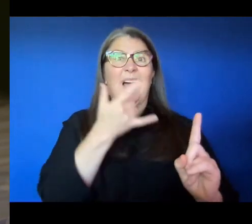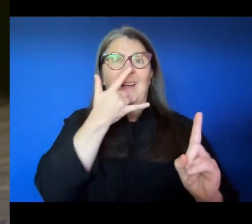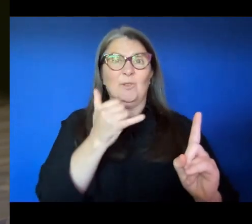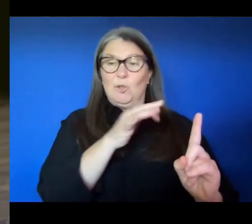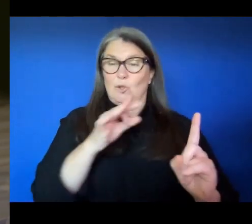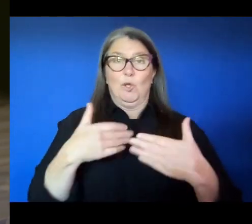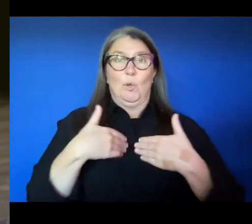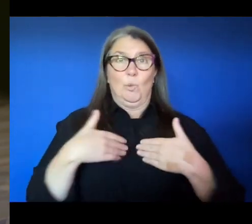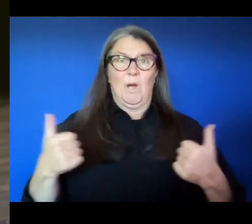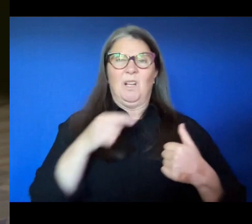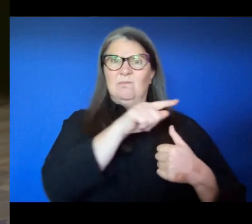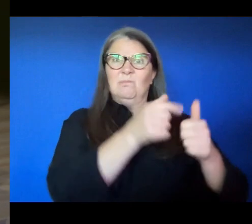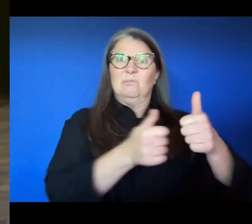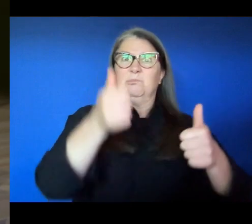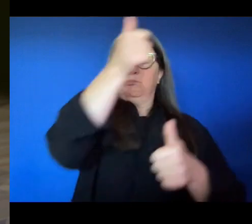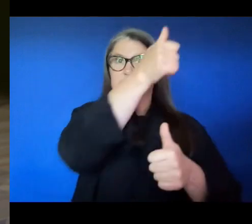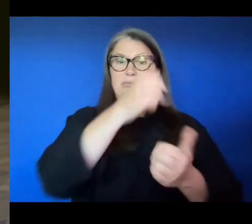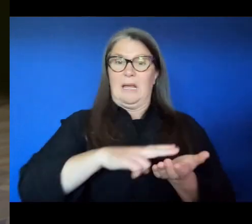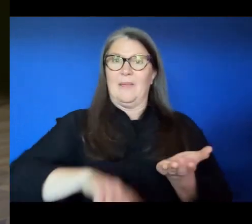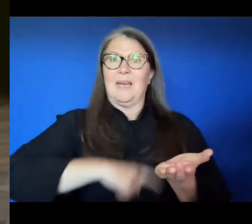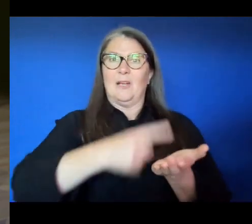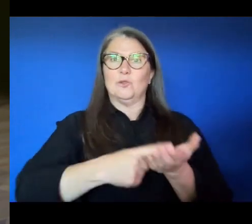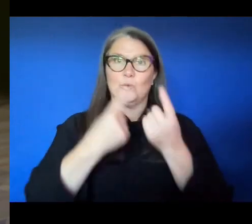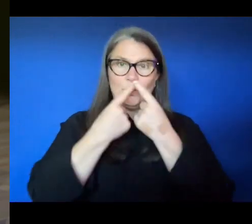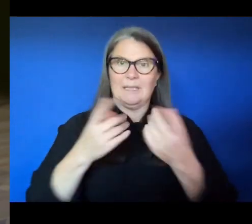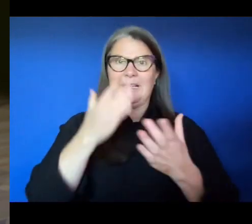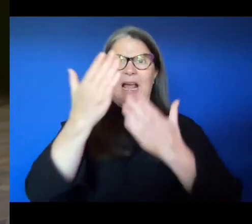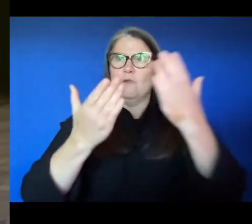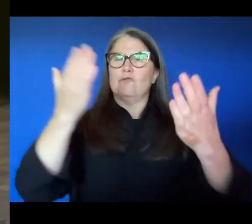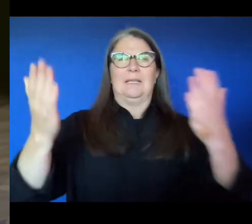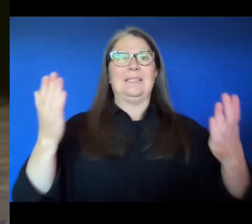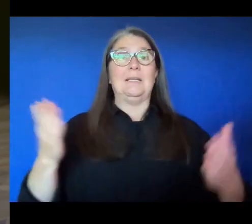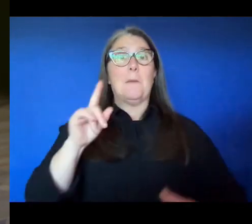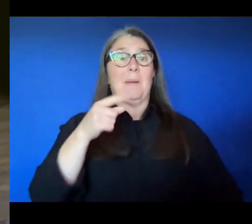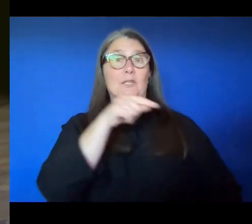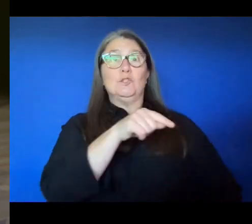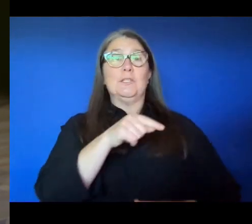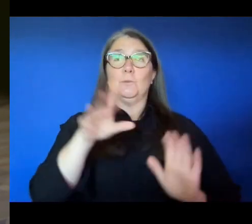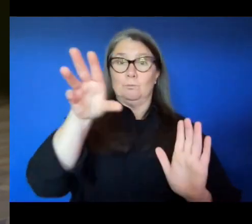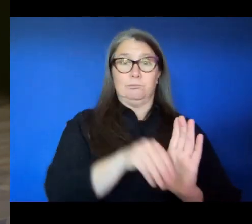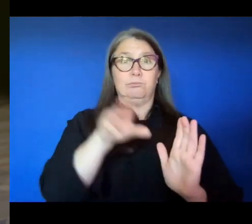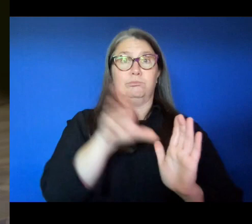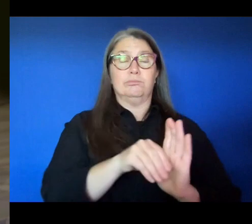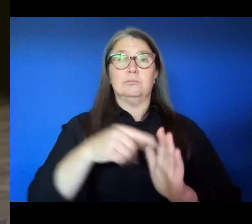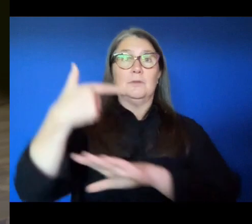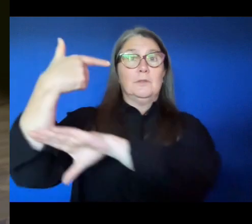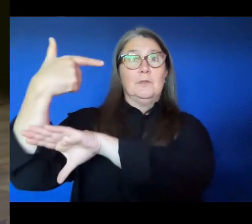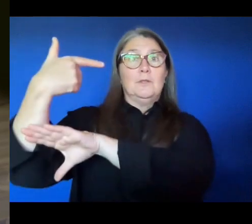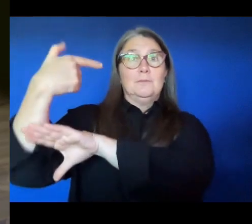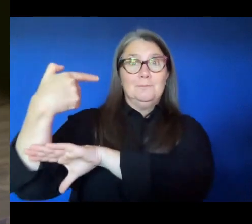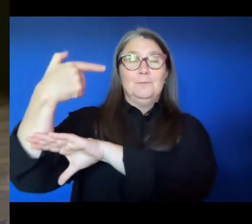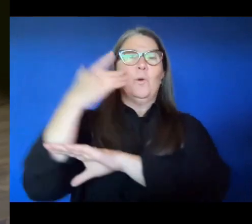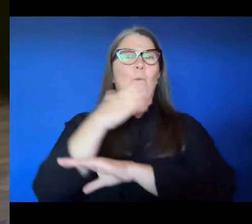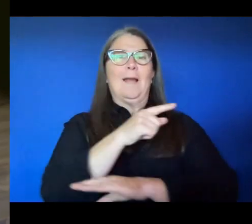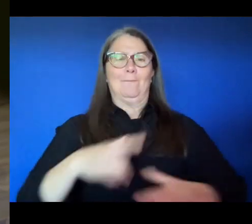and is no longer able to join us, but she kindly pre-recorded an introduction earlier this morning while she was sort of still feeling okay,